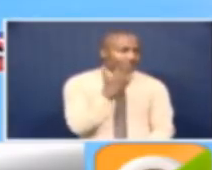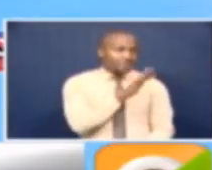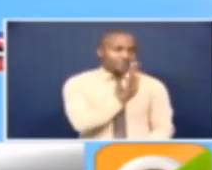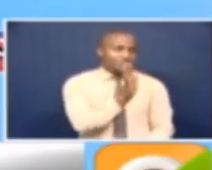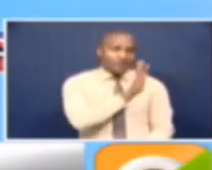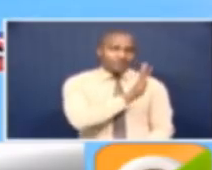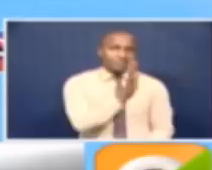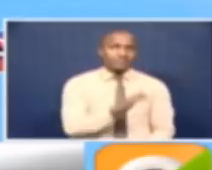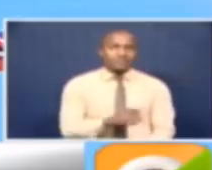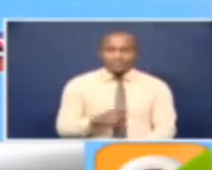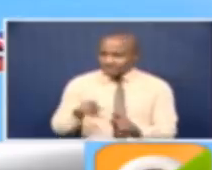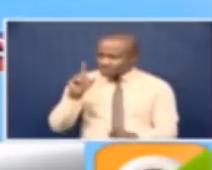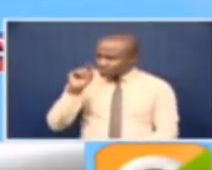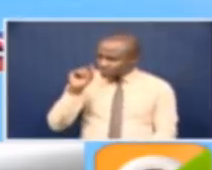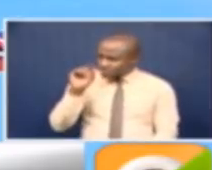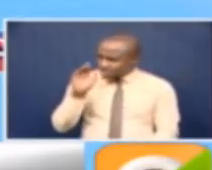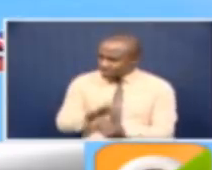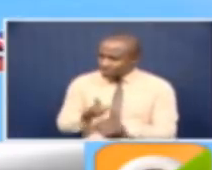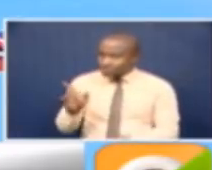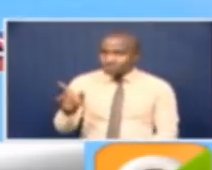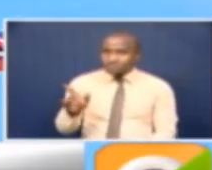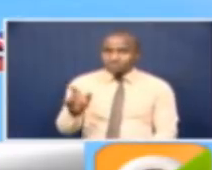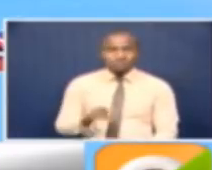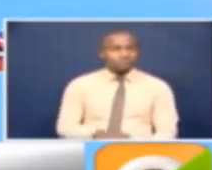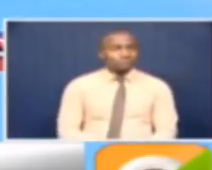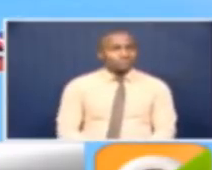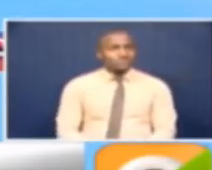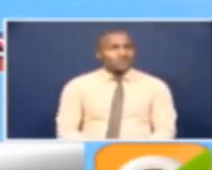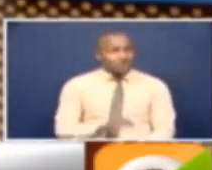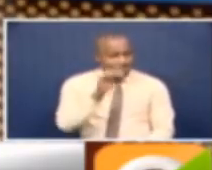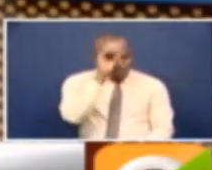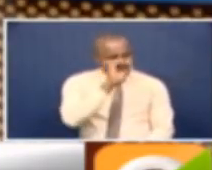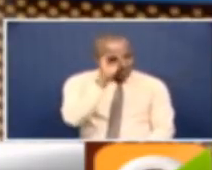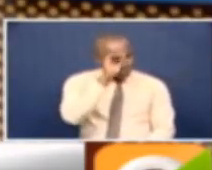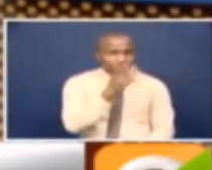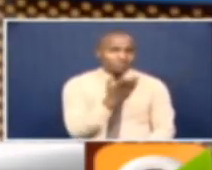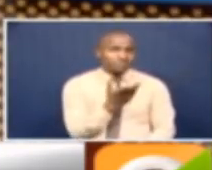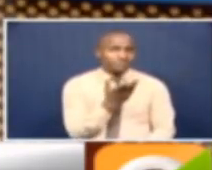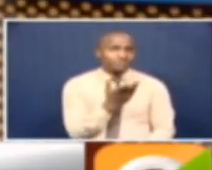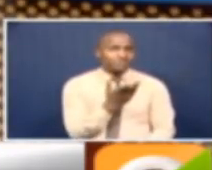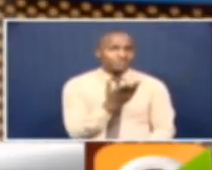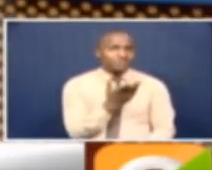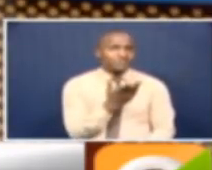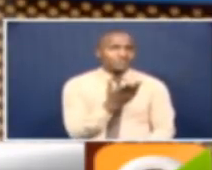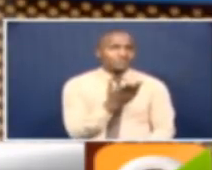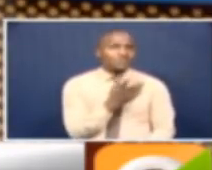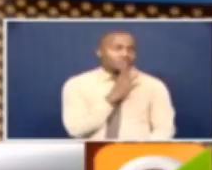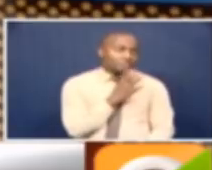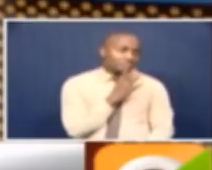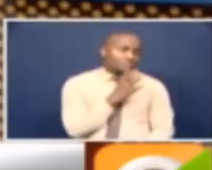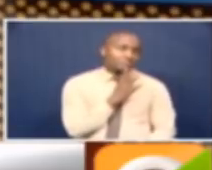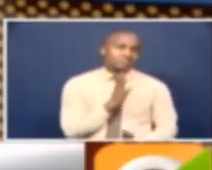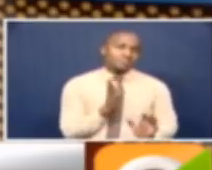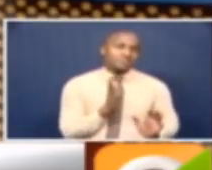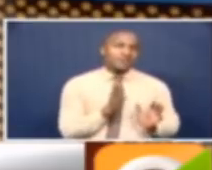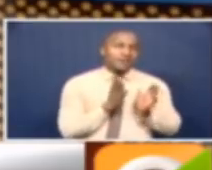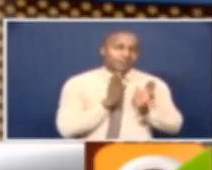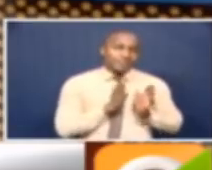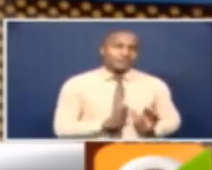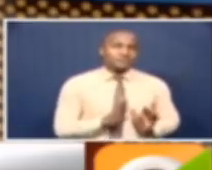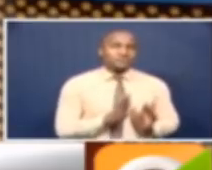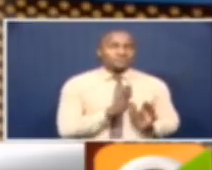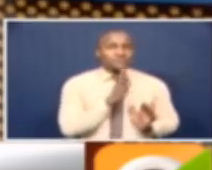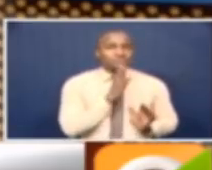What about the tweets? The opinions expressed here. Yeah. What I say is largely my opinion. Right. The person who speaks for